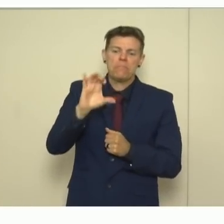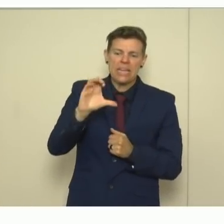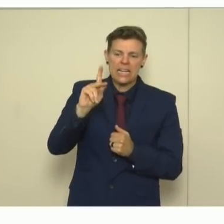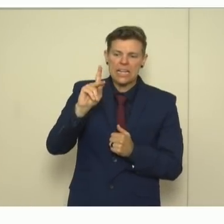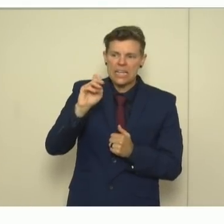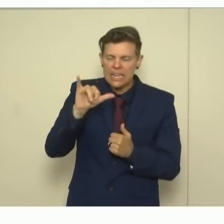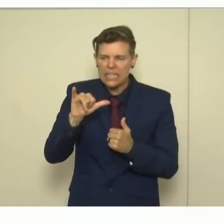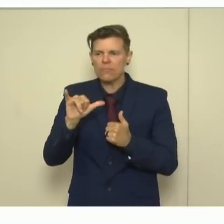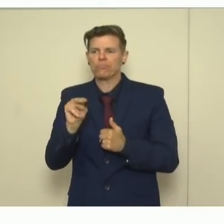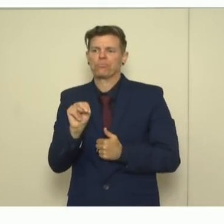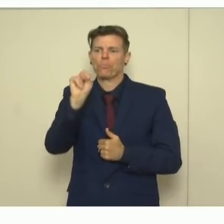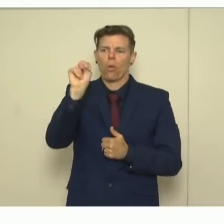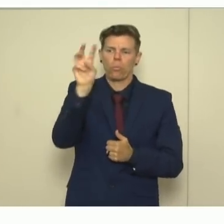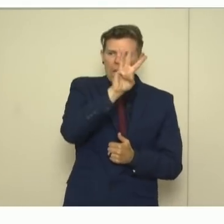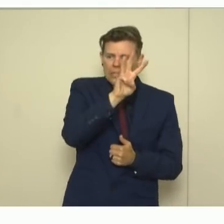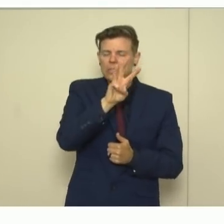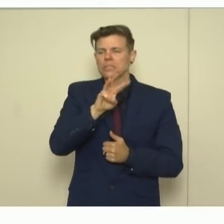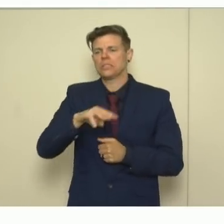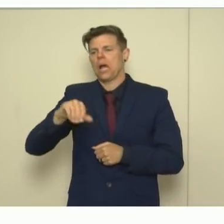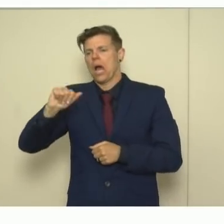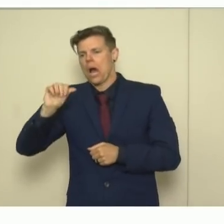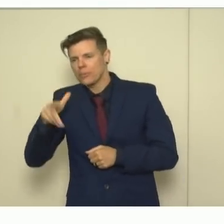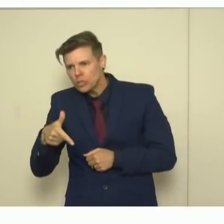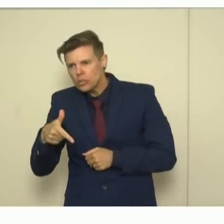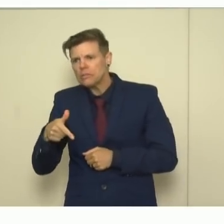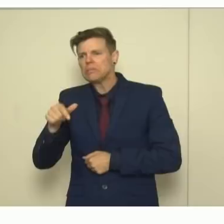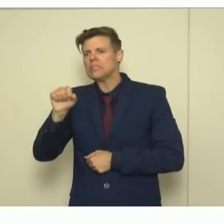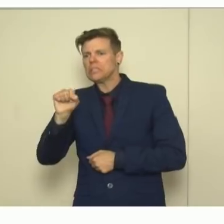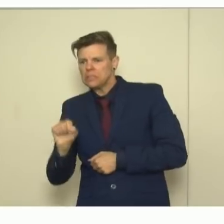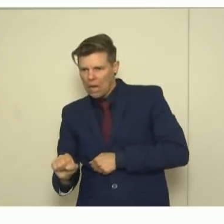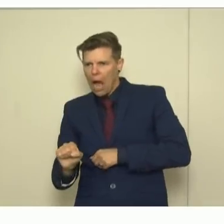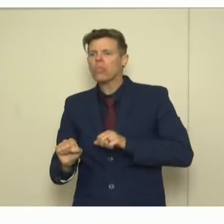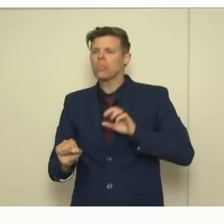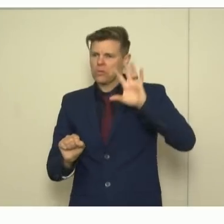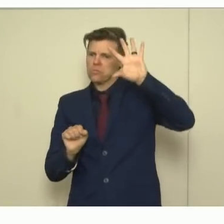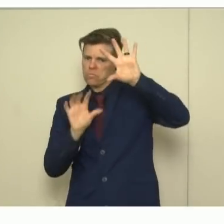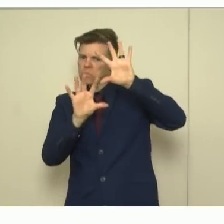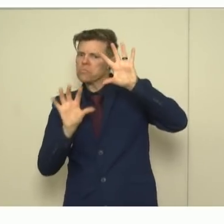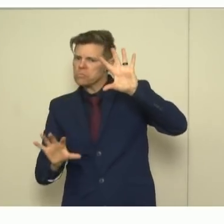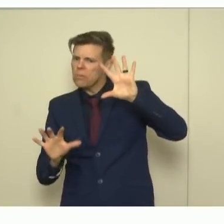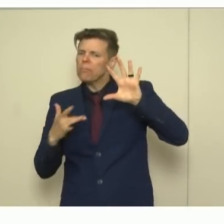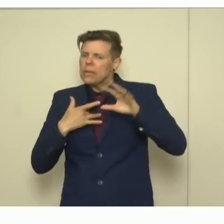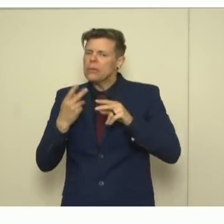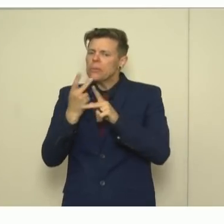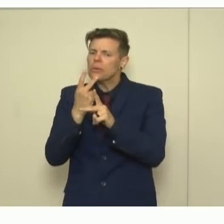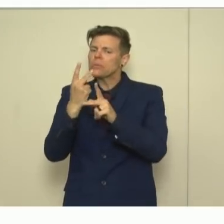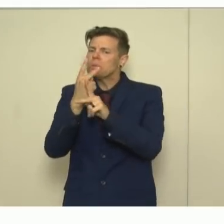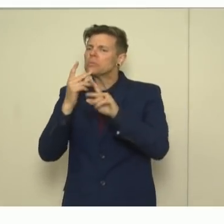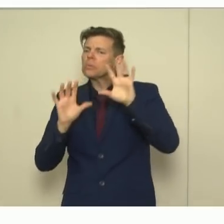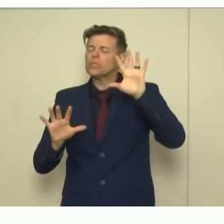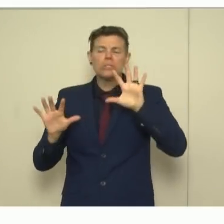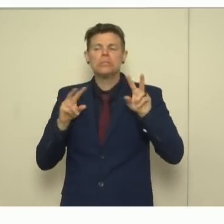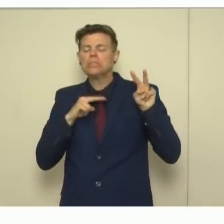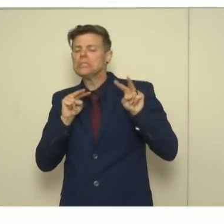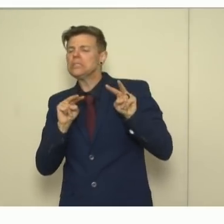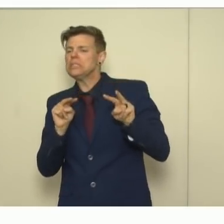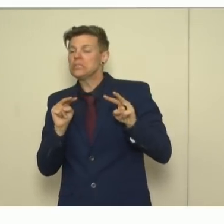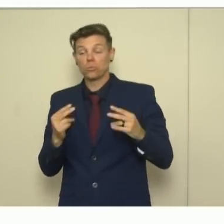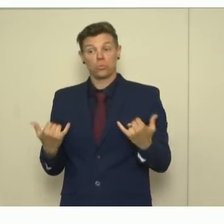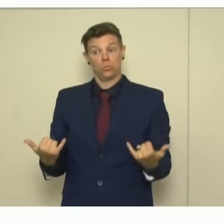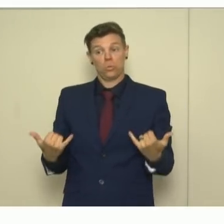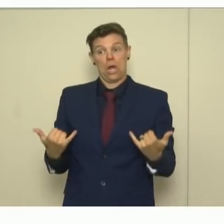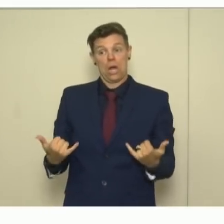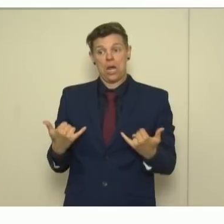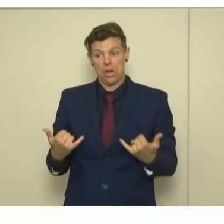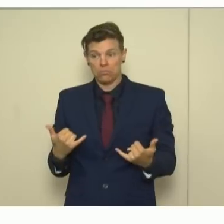activity in the south. I do want a little trivia point. Today is COVID day 184, which means that yesterday was